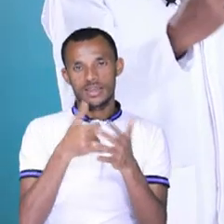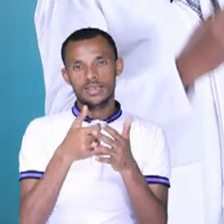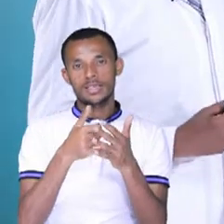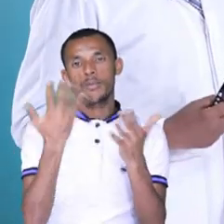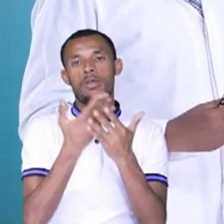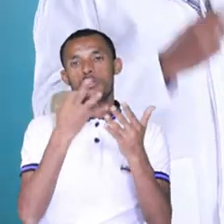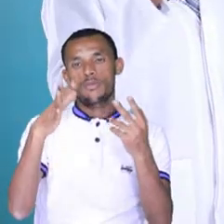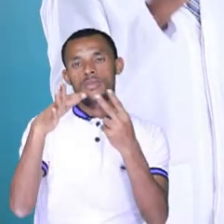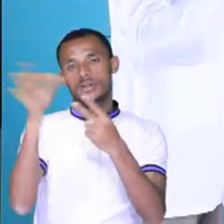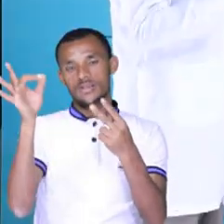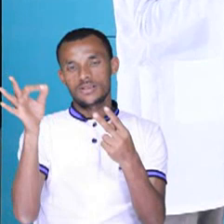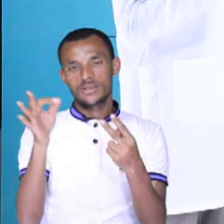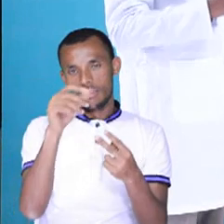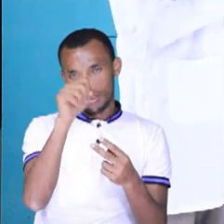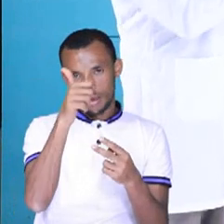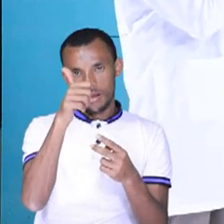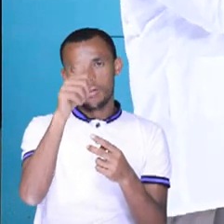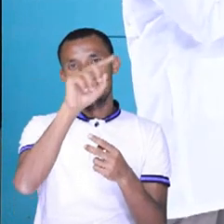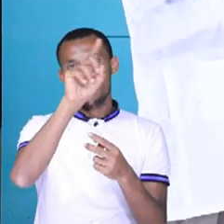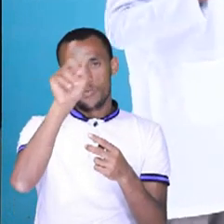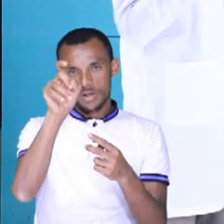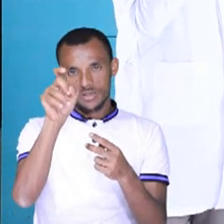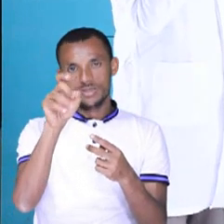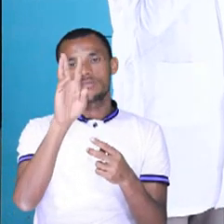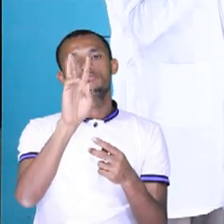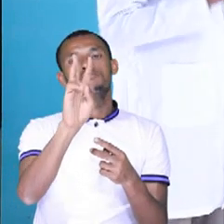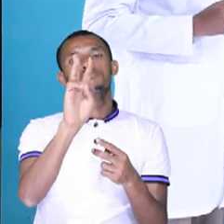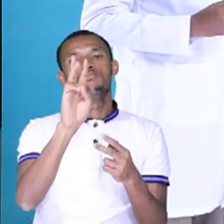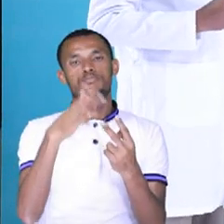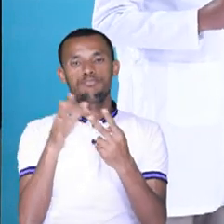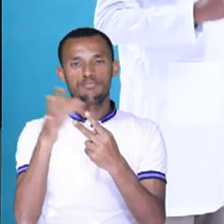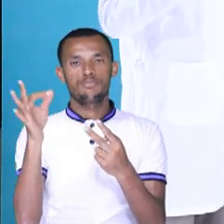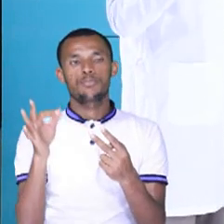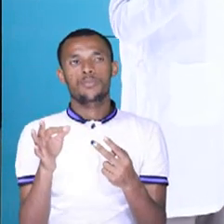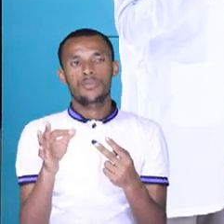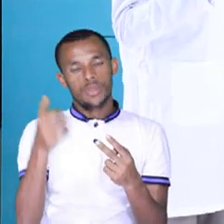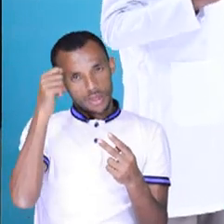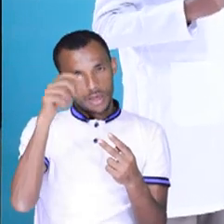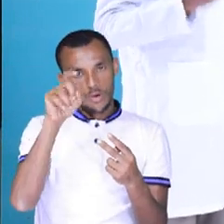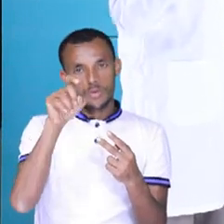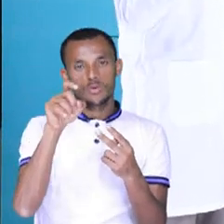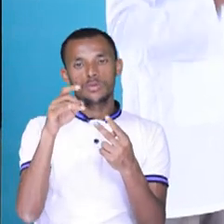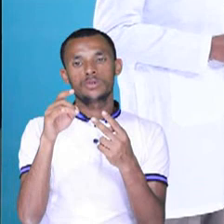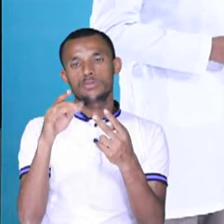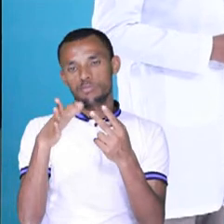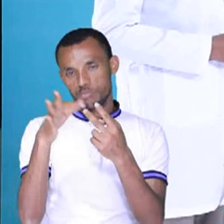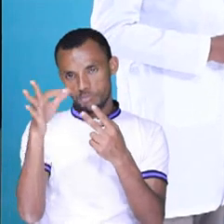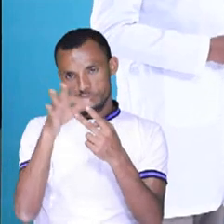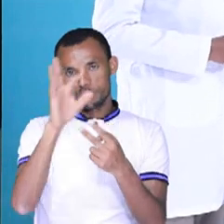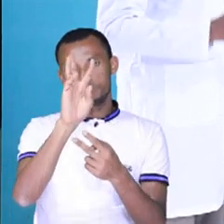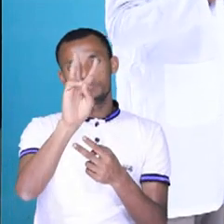of selection. Out of 10 equations from the remaining, which are not compulsory, he should choose that 6